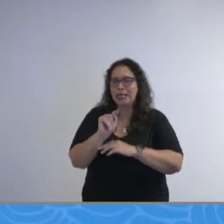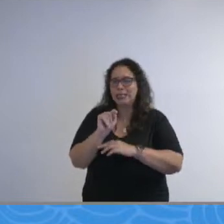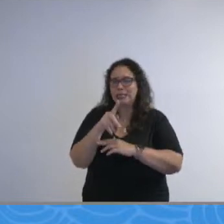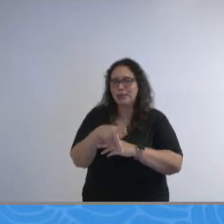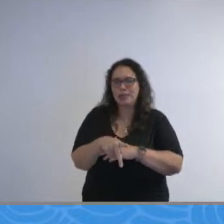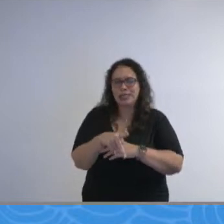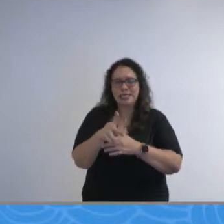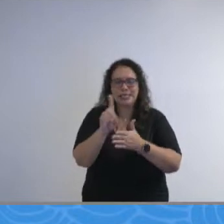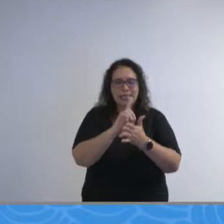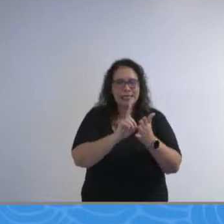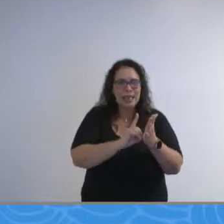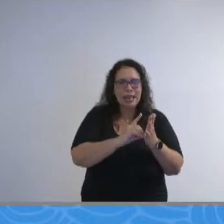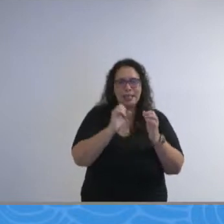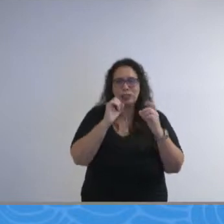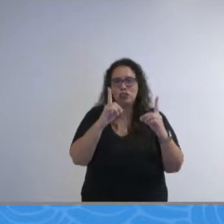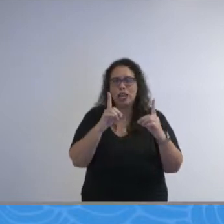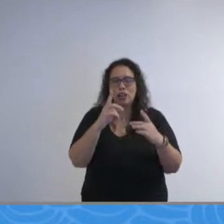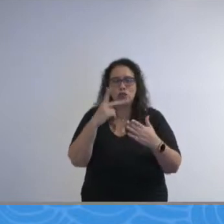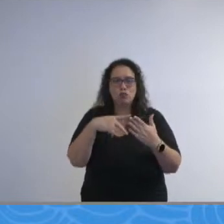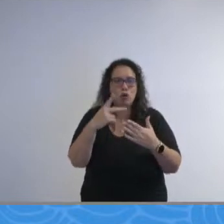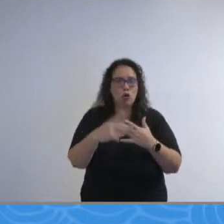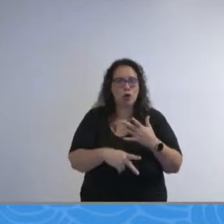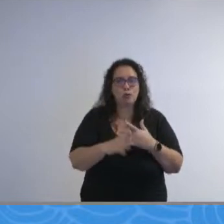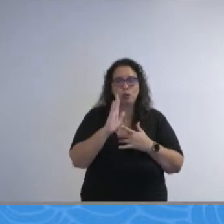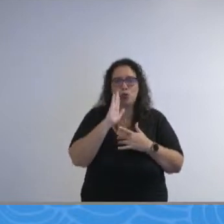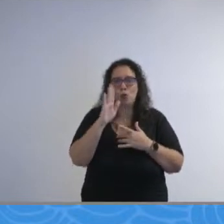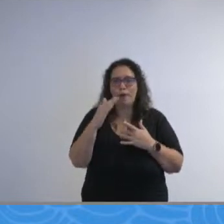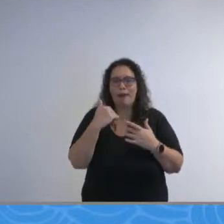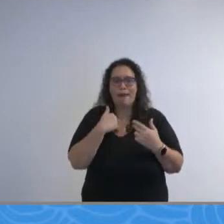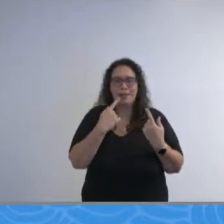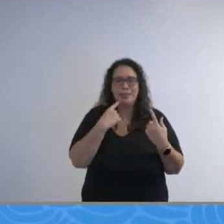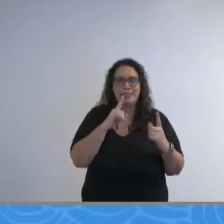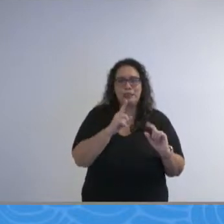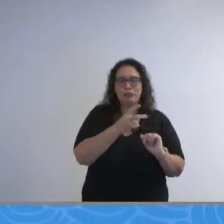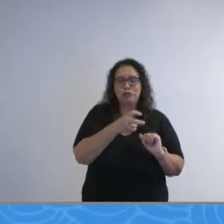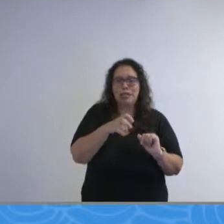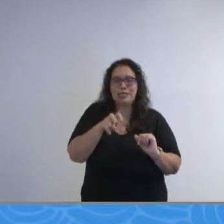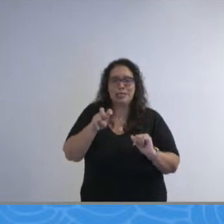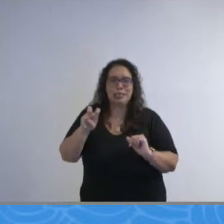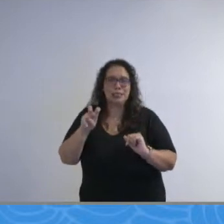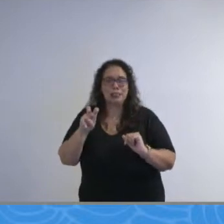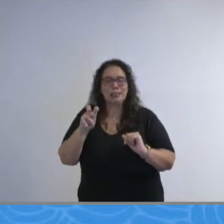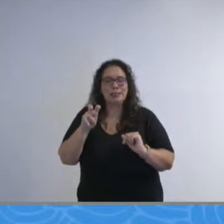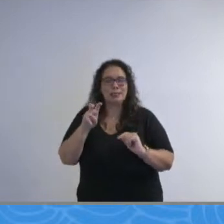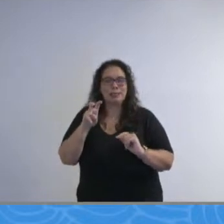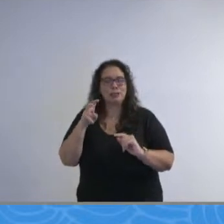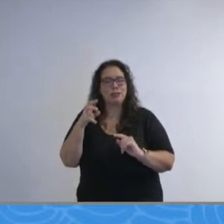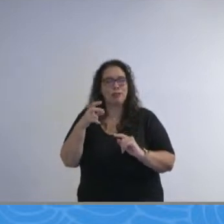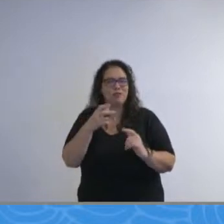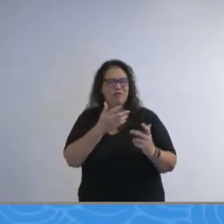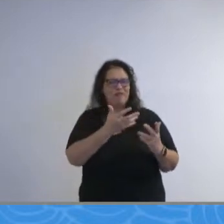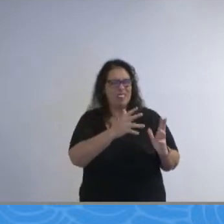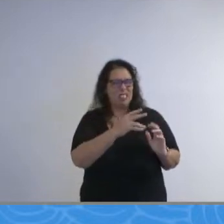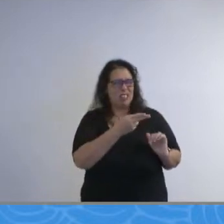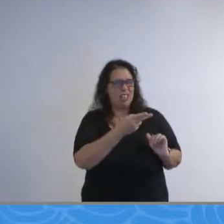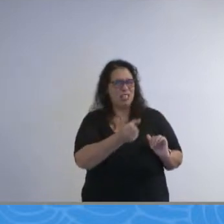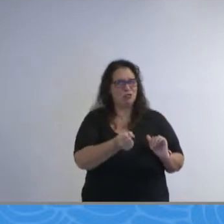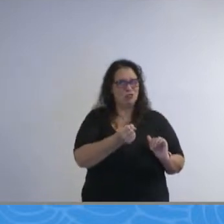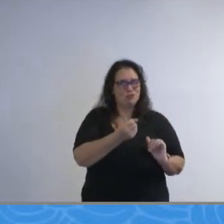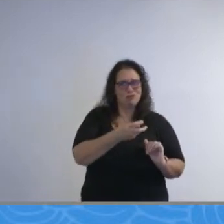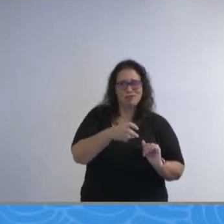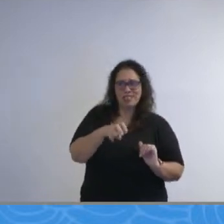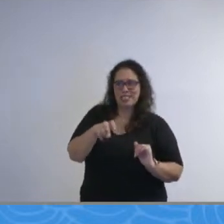educational program so that they can have a successful transition to reach the goals after high school.